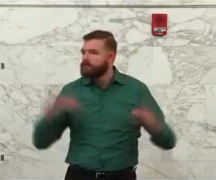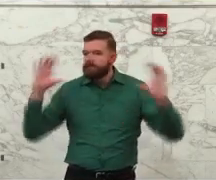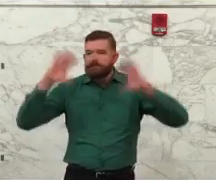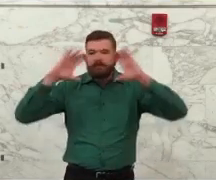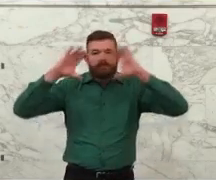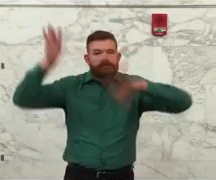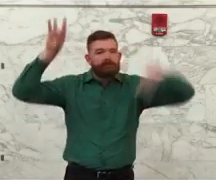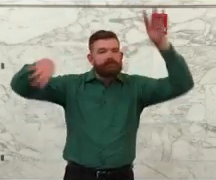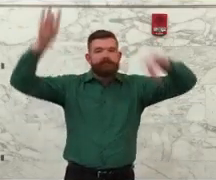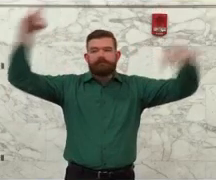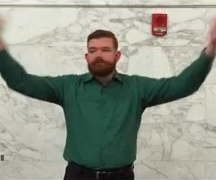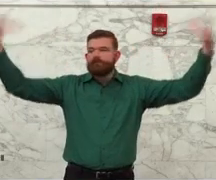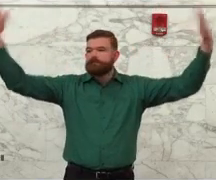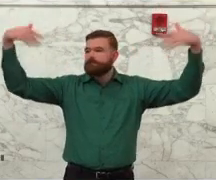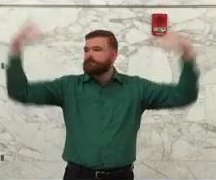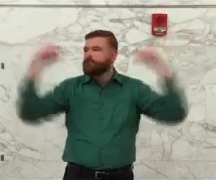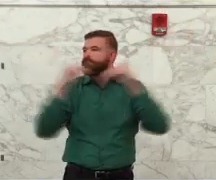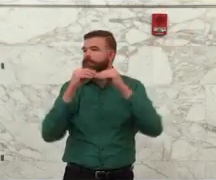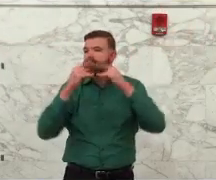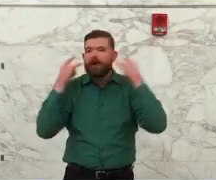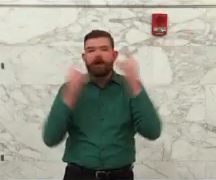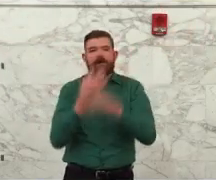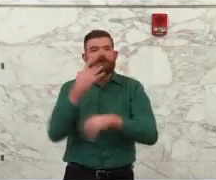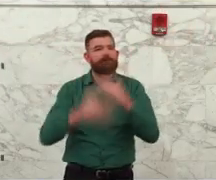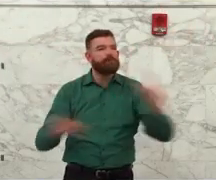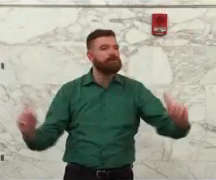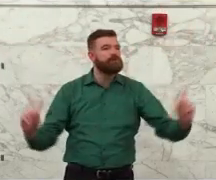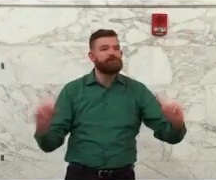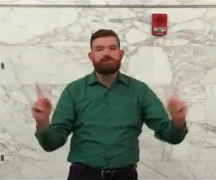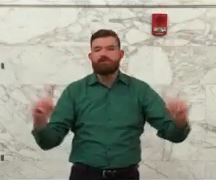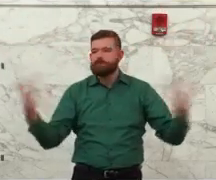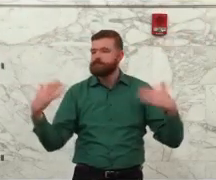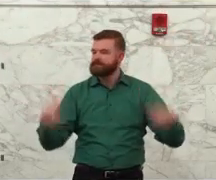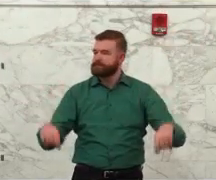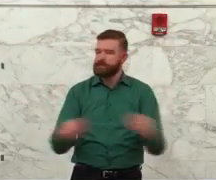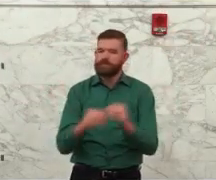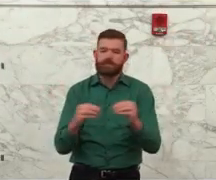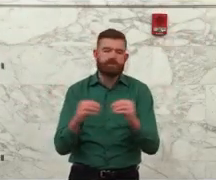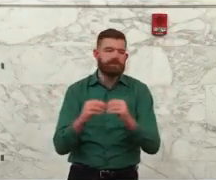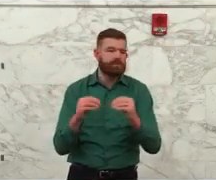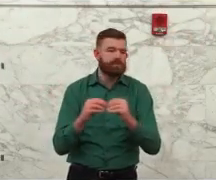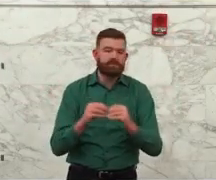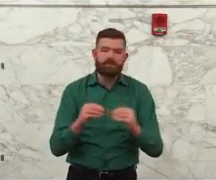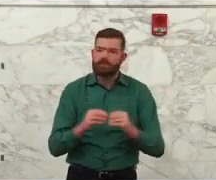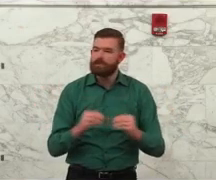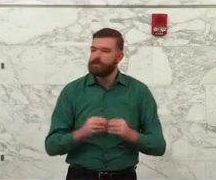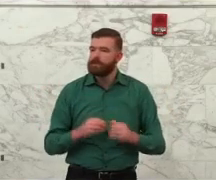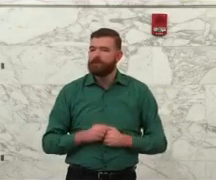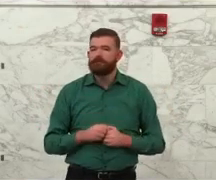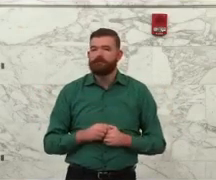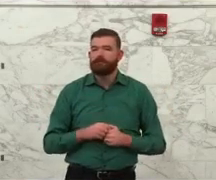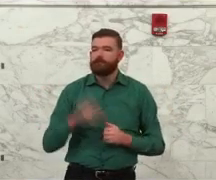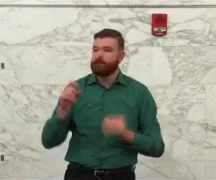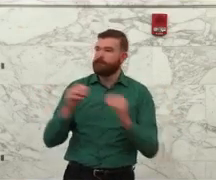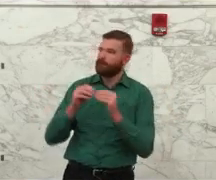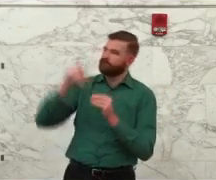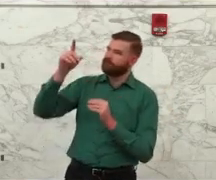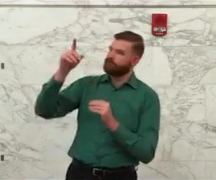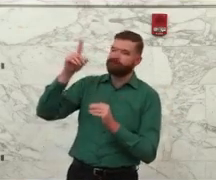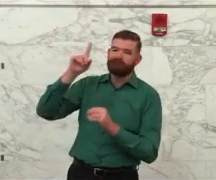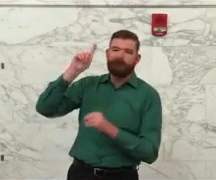stone to get as much of that as we can get, including we continue to ask the federal government for